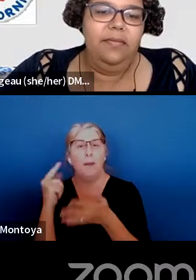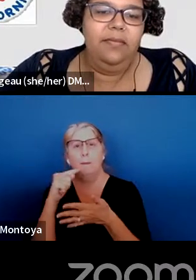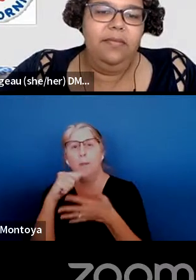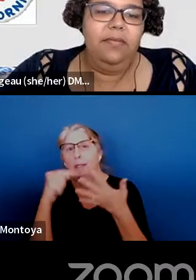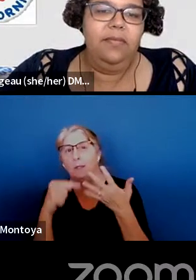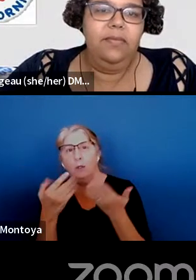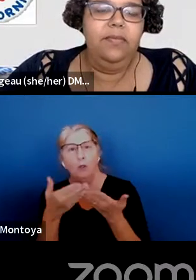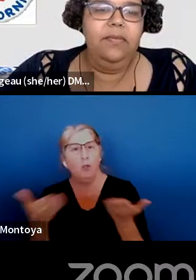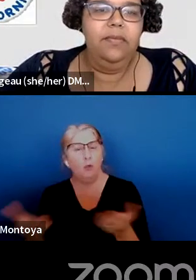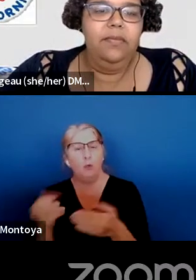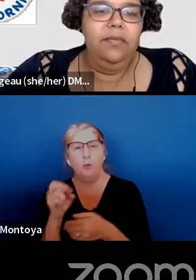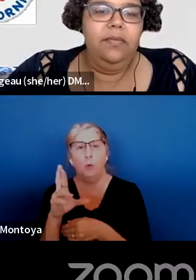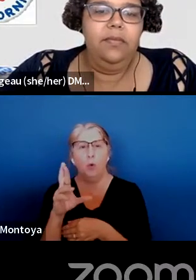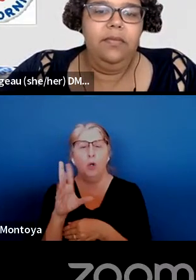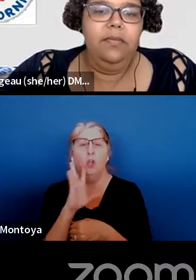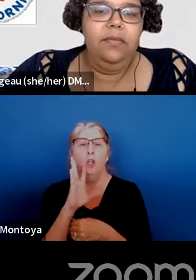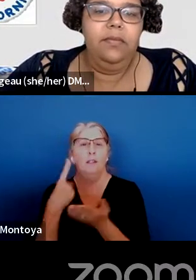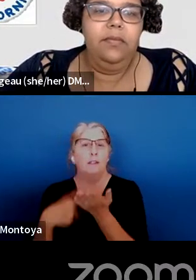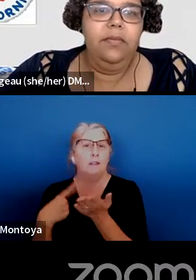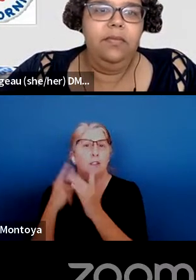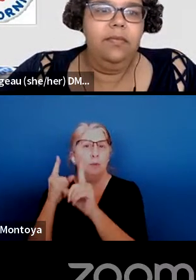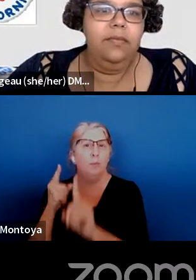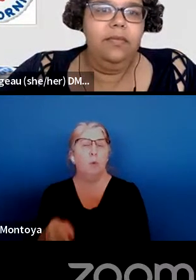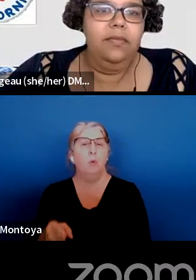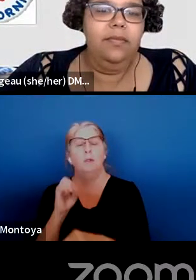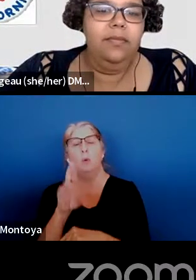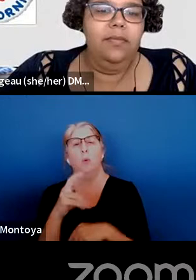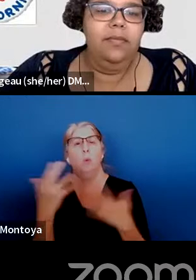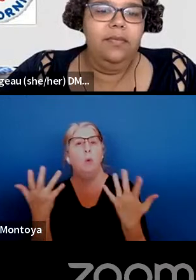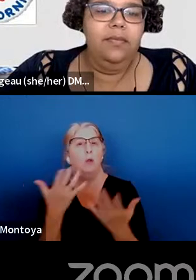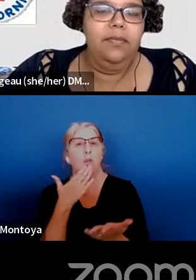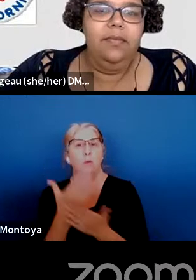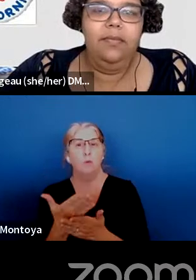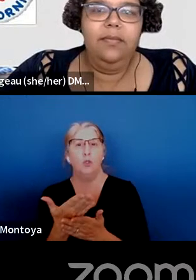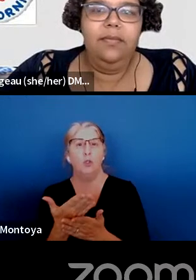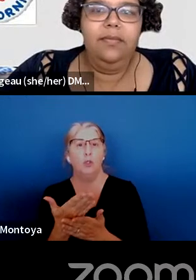materials or talking points? What are some good